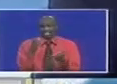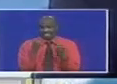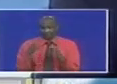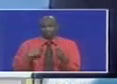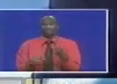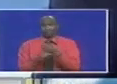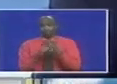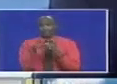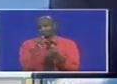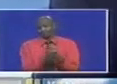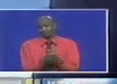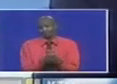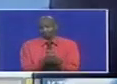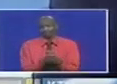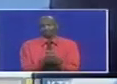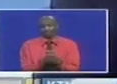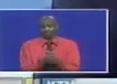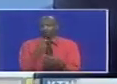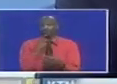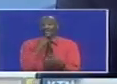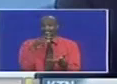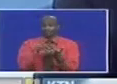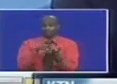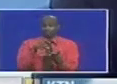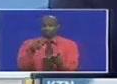support. The Turkana situation